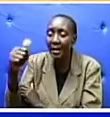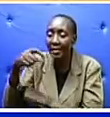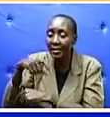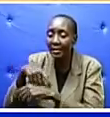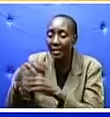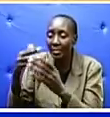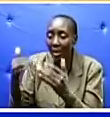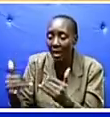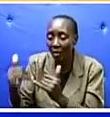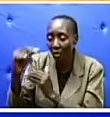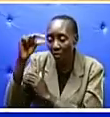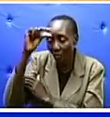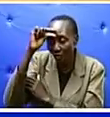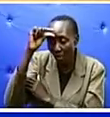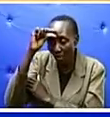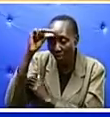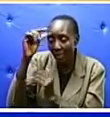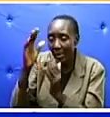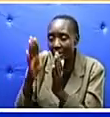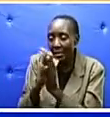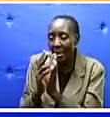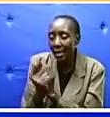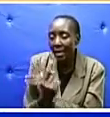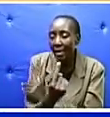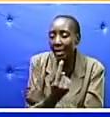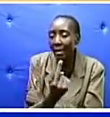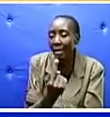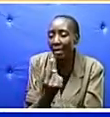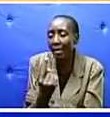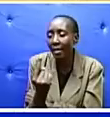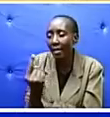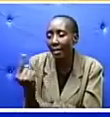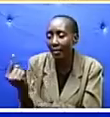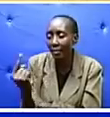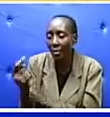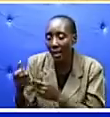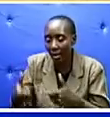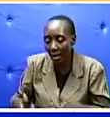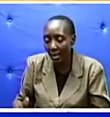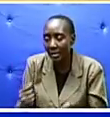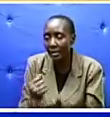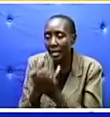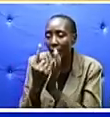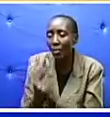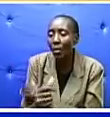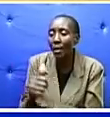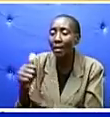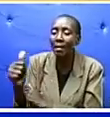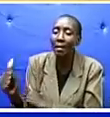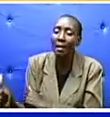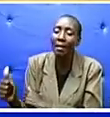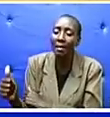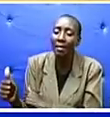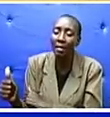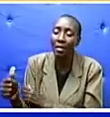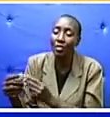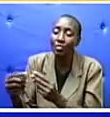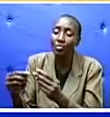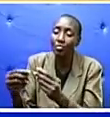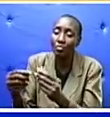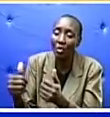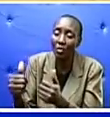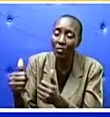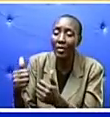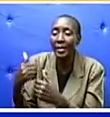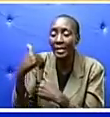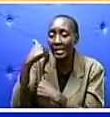for government and each and everyone. Let us help each other to fight this chronic disease as large. Because I